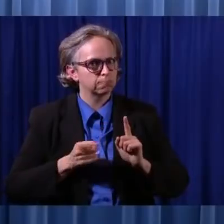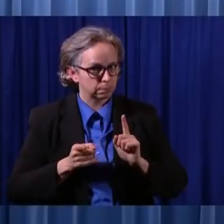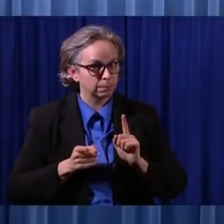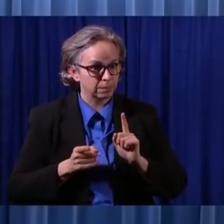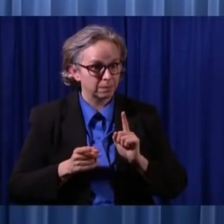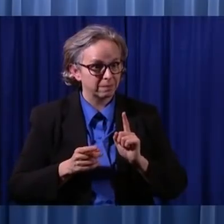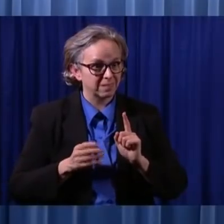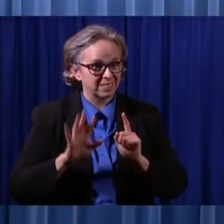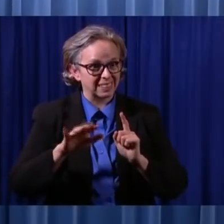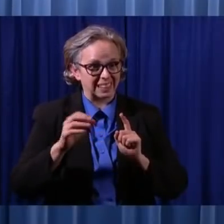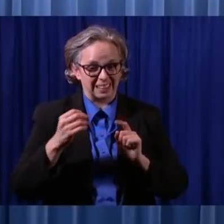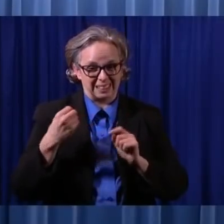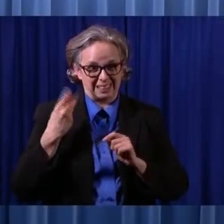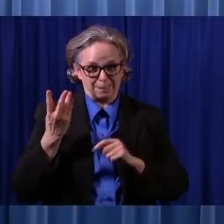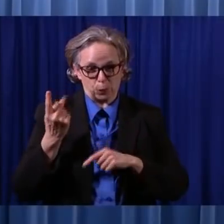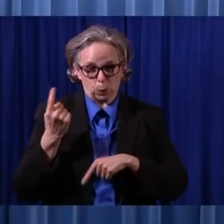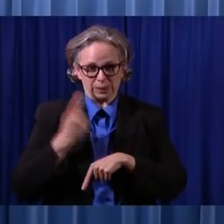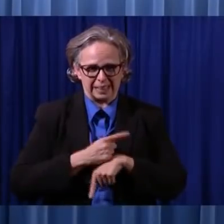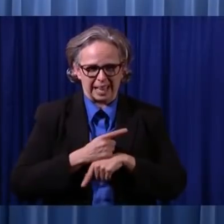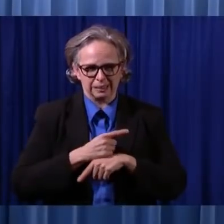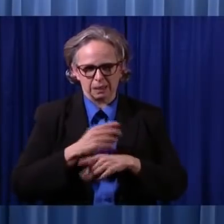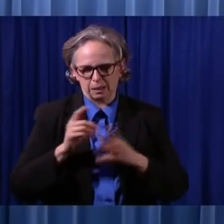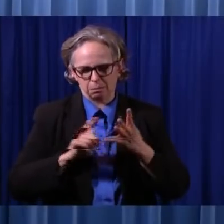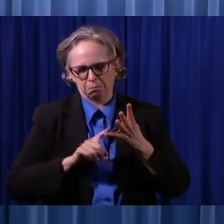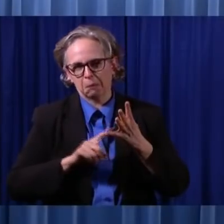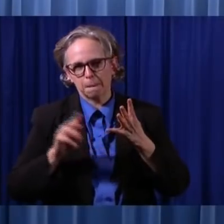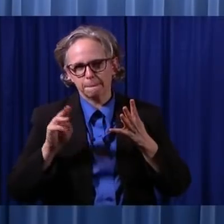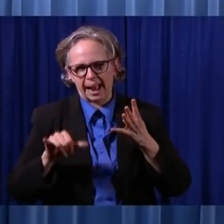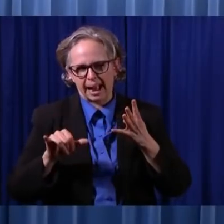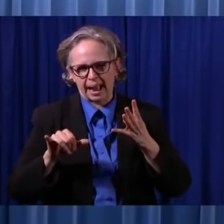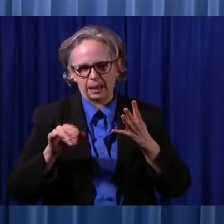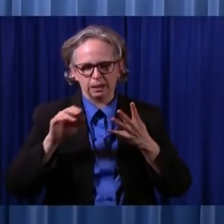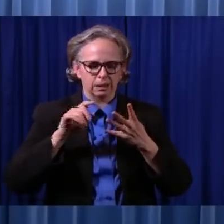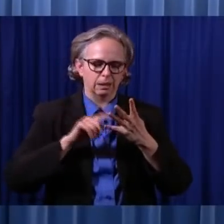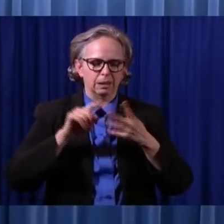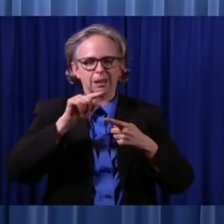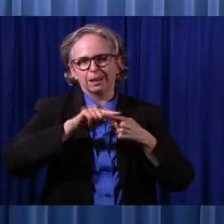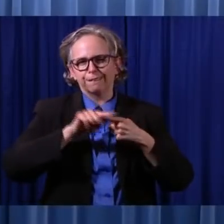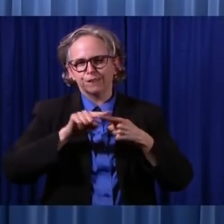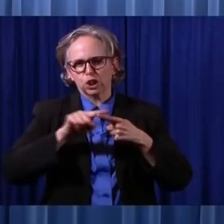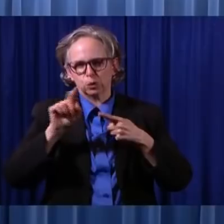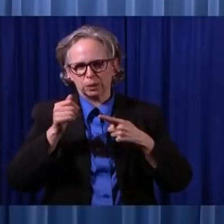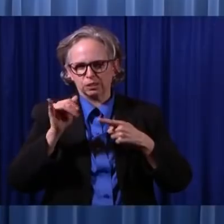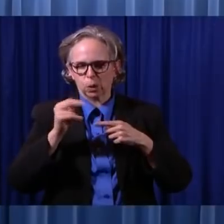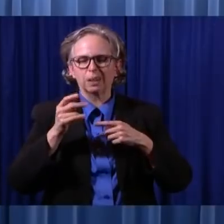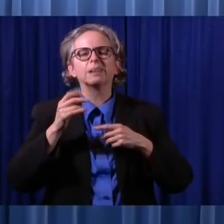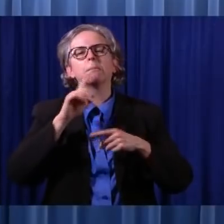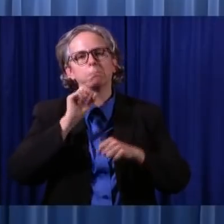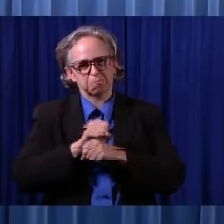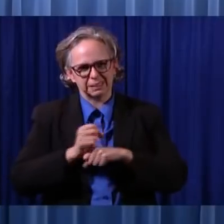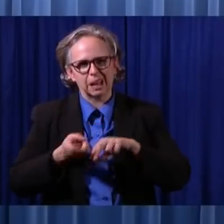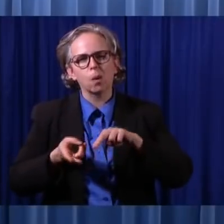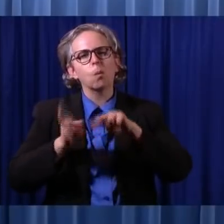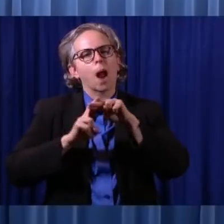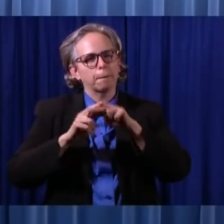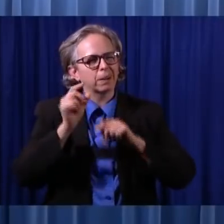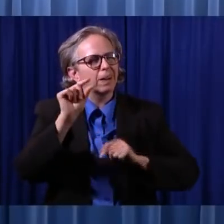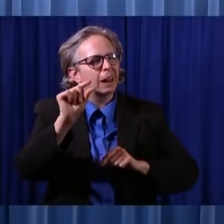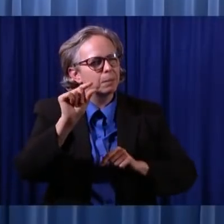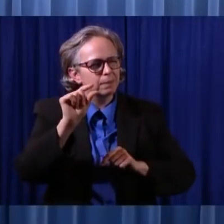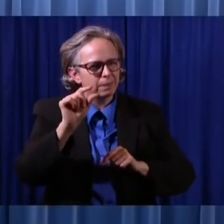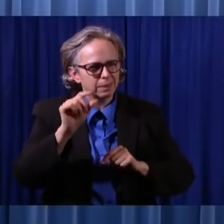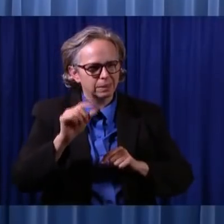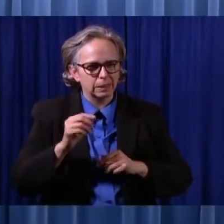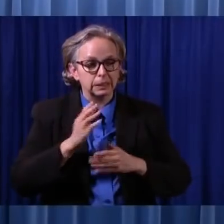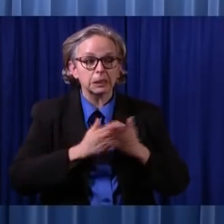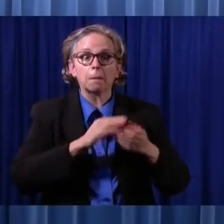few days in May and the first day in June, more in some regions than other regions.